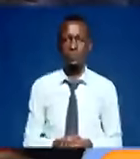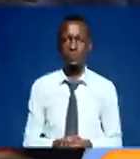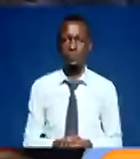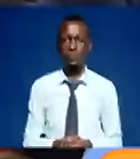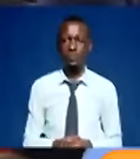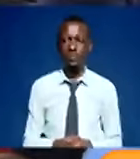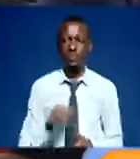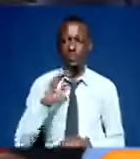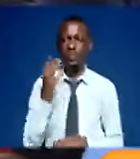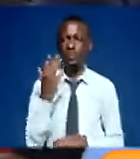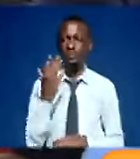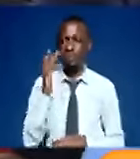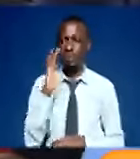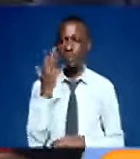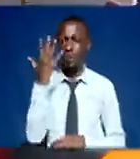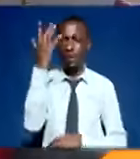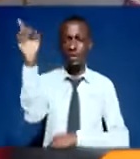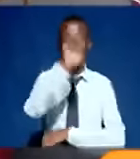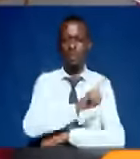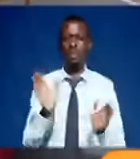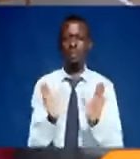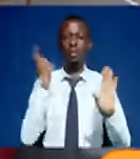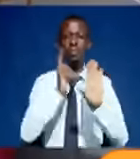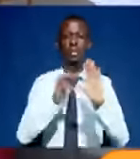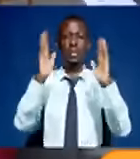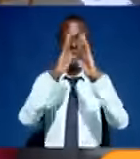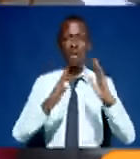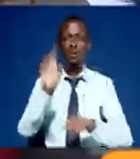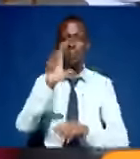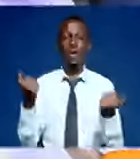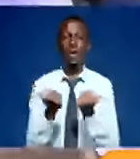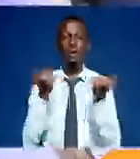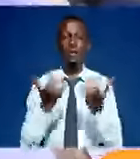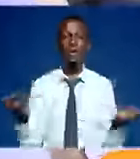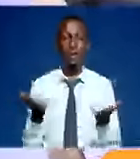The fifth day of the public participation on the housing bill was held in Nairobi.